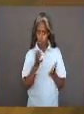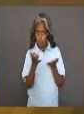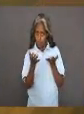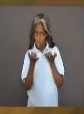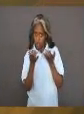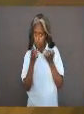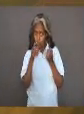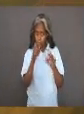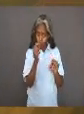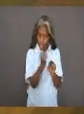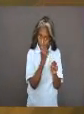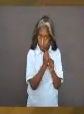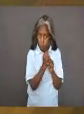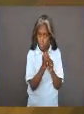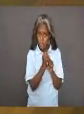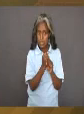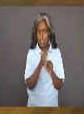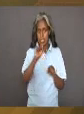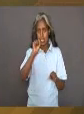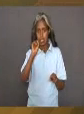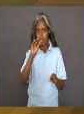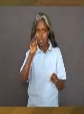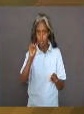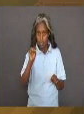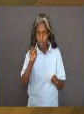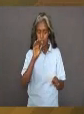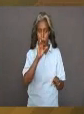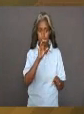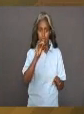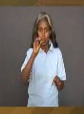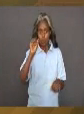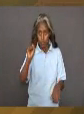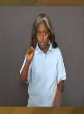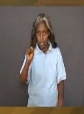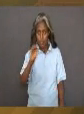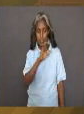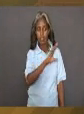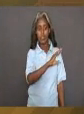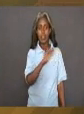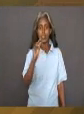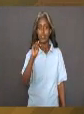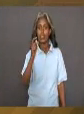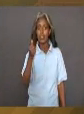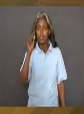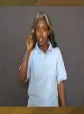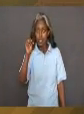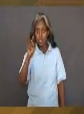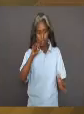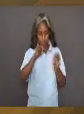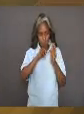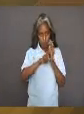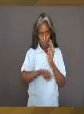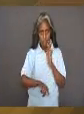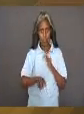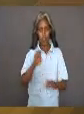to calculate the sine, cosine, and tangent values of